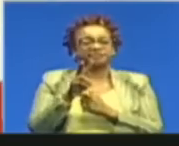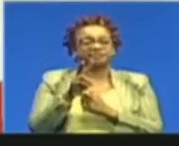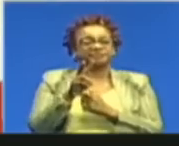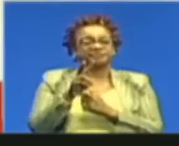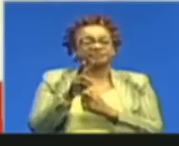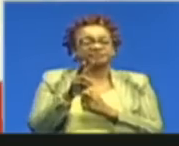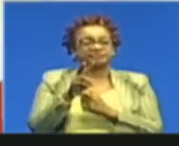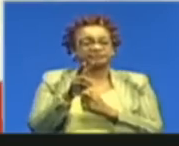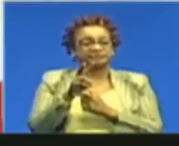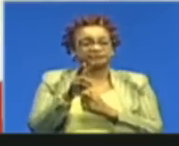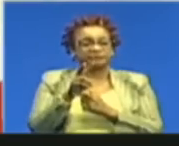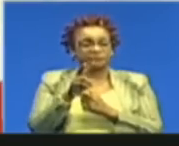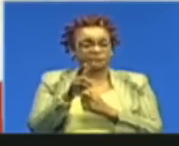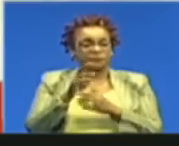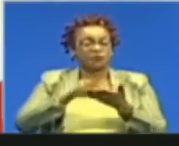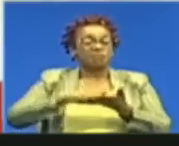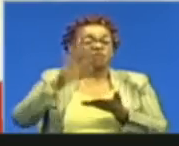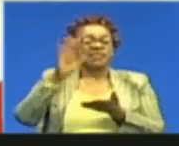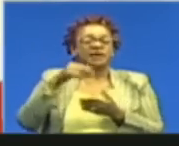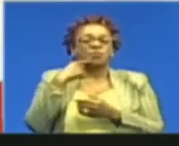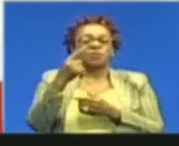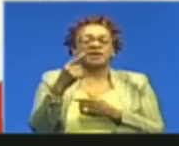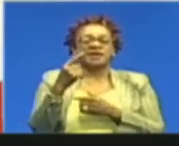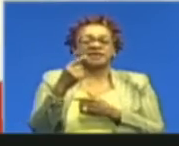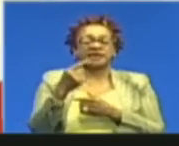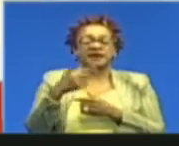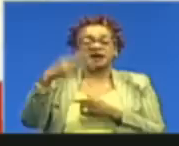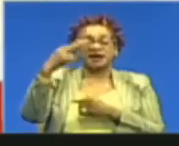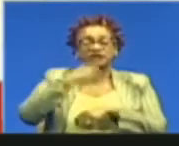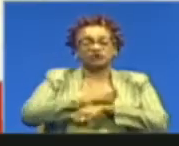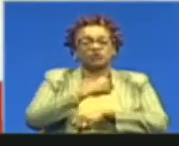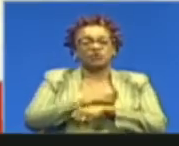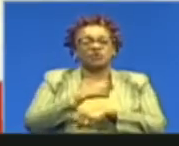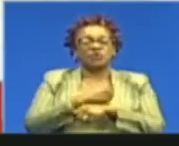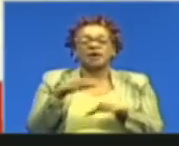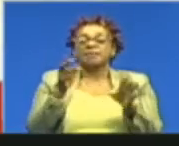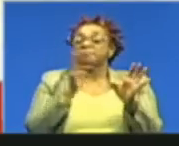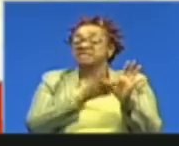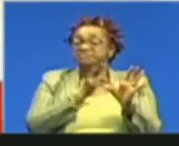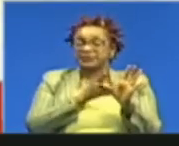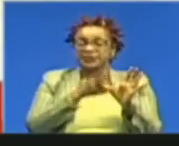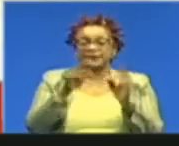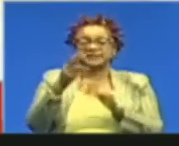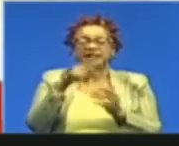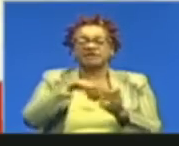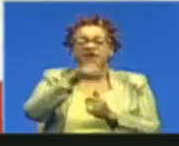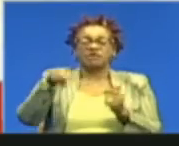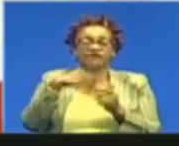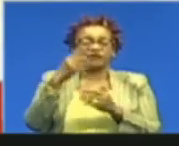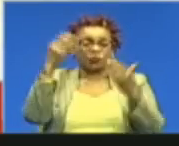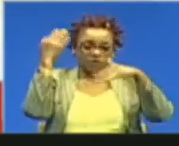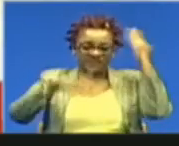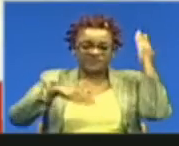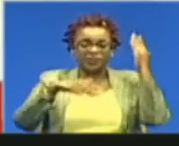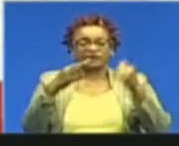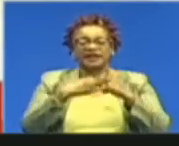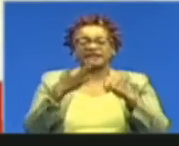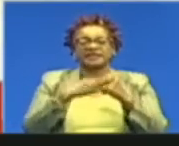And over 100 high school students from across the country participated in the second round qualifiers of the 8th